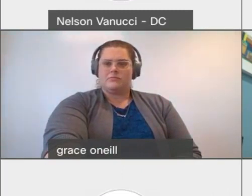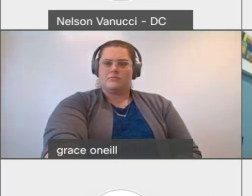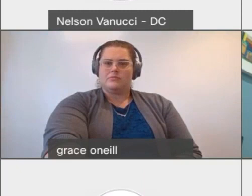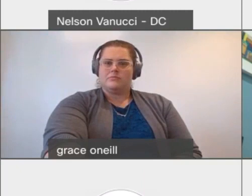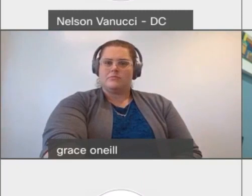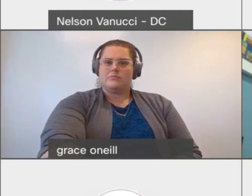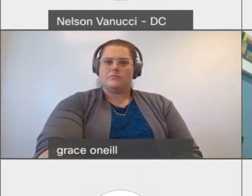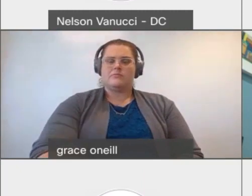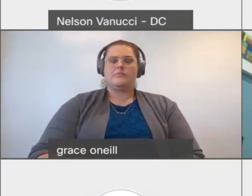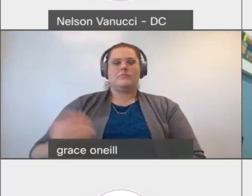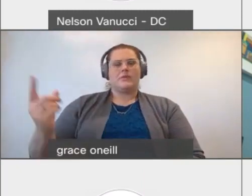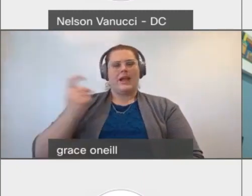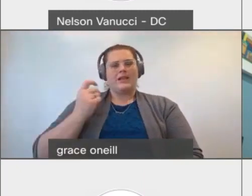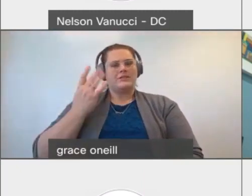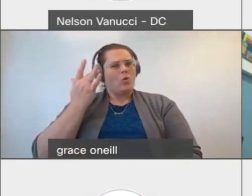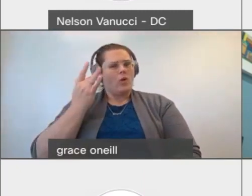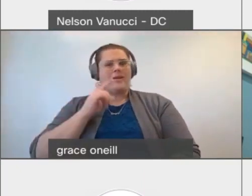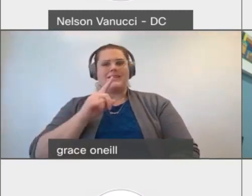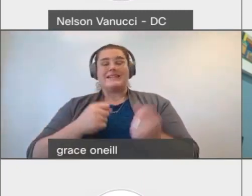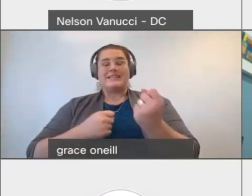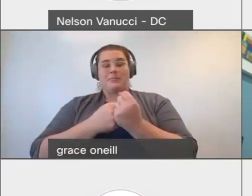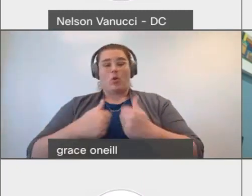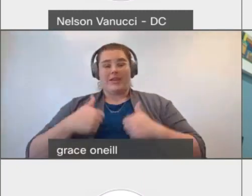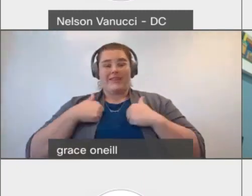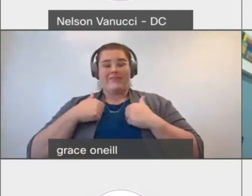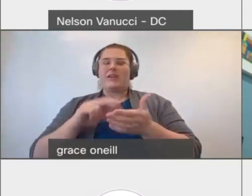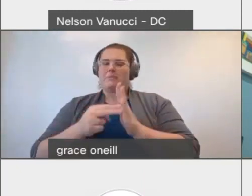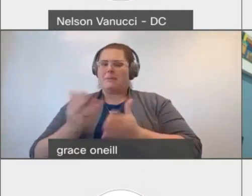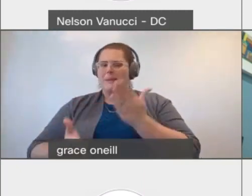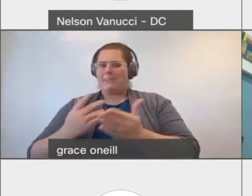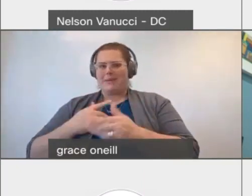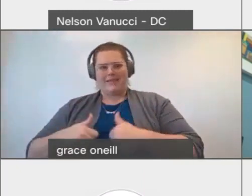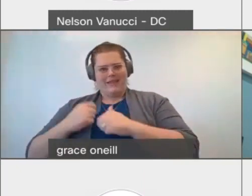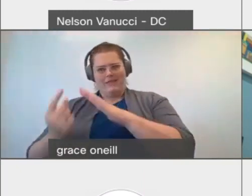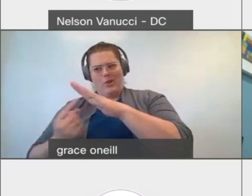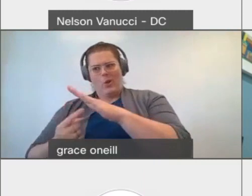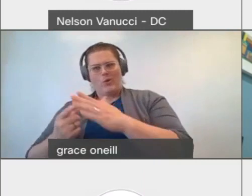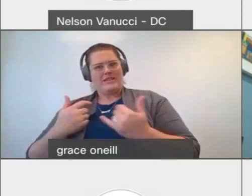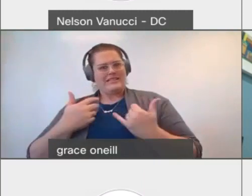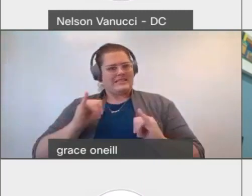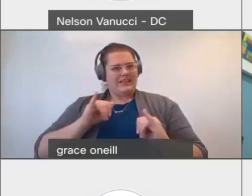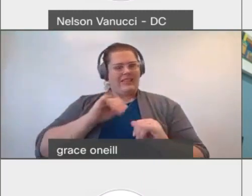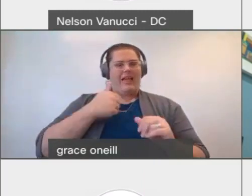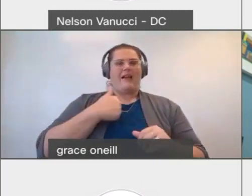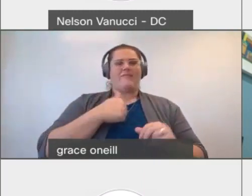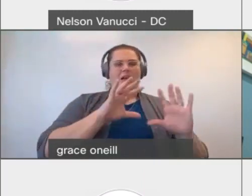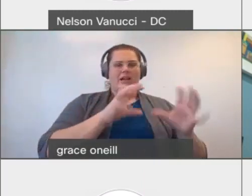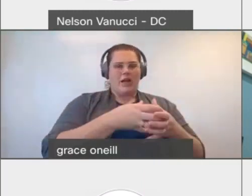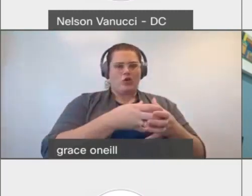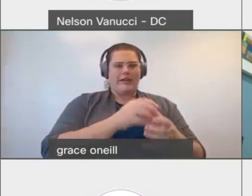Why is supported living, which may be a person living alone, covered by a congregate settings policy?